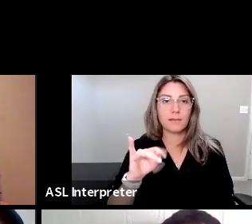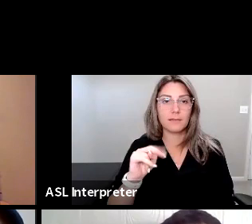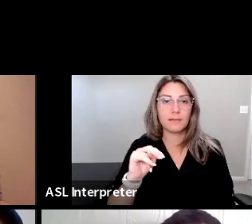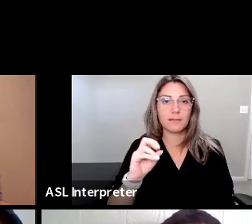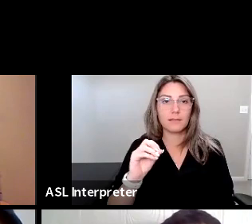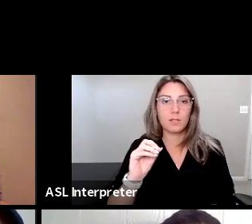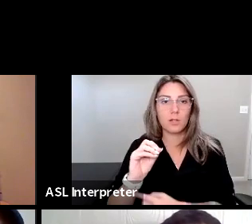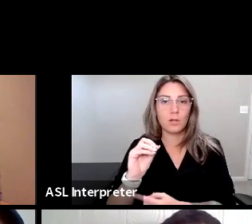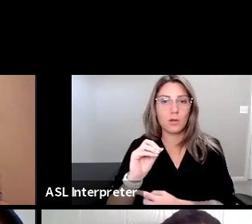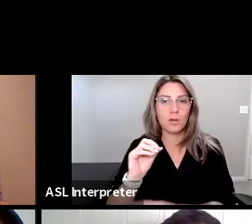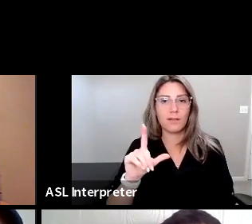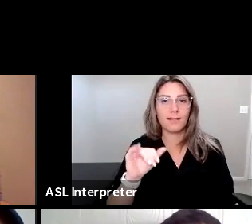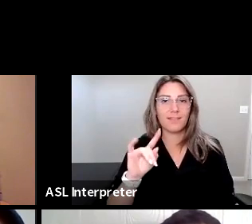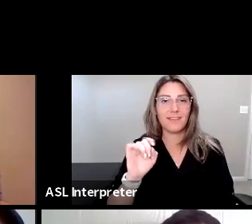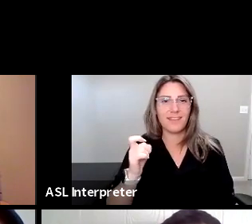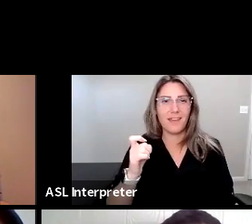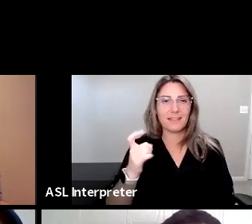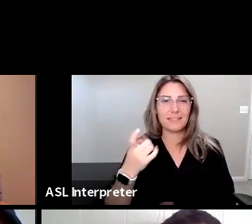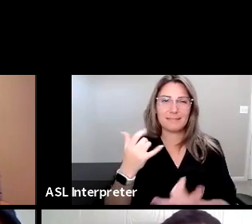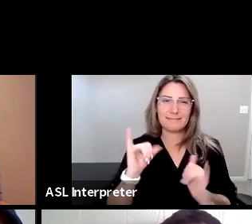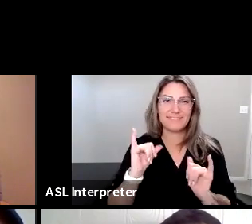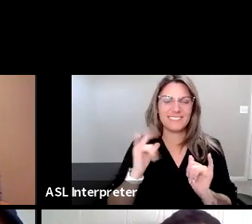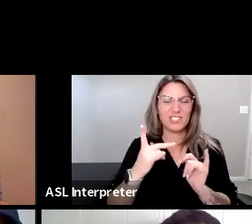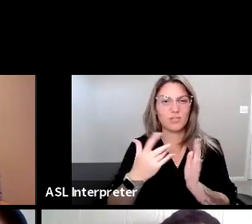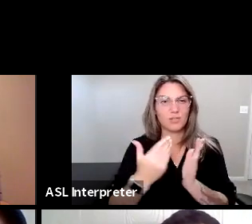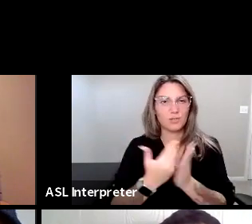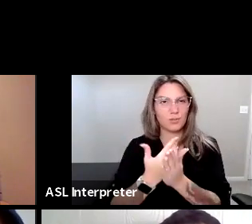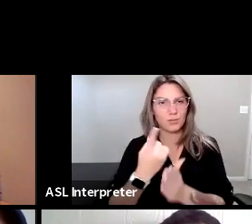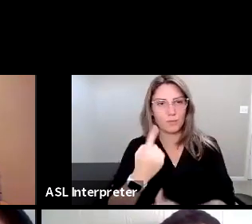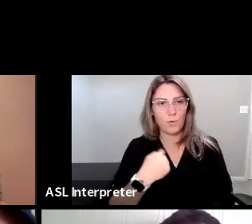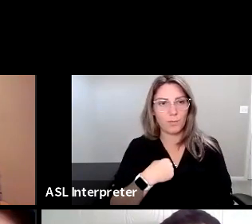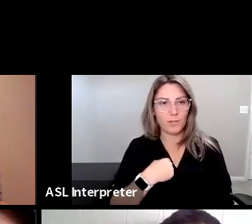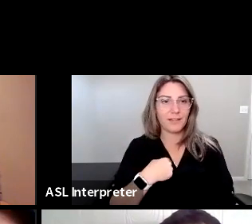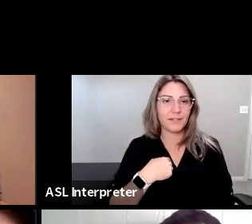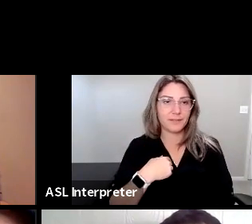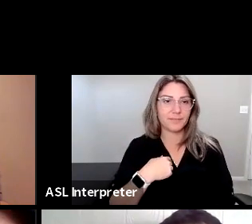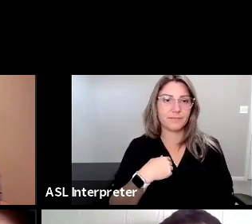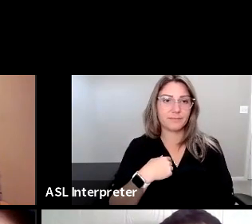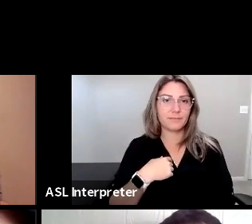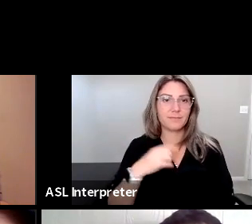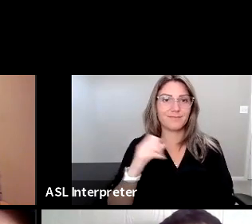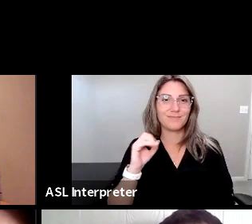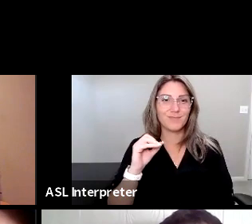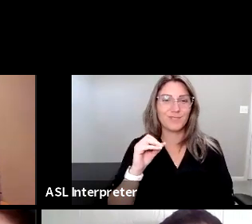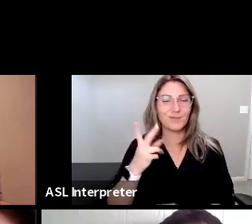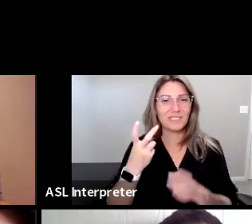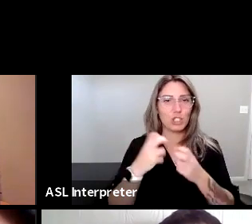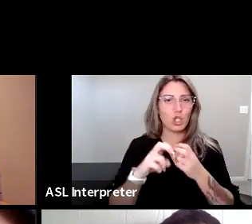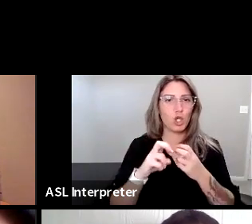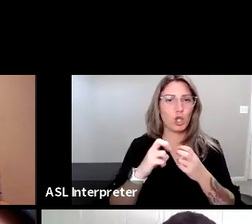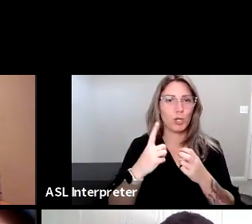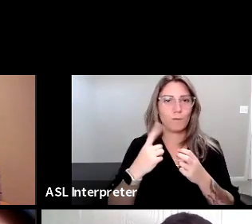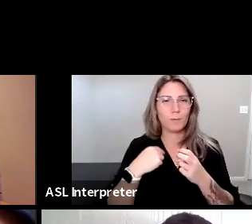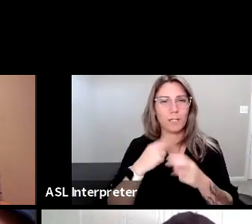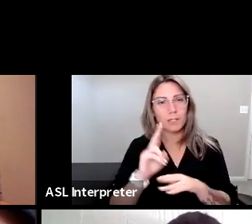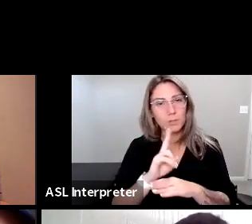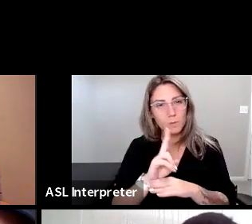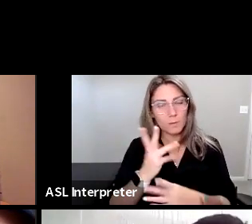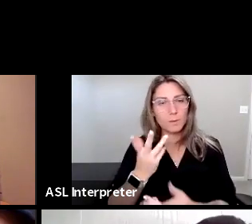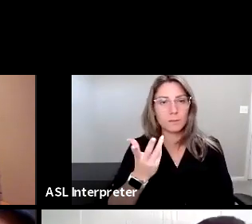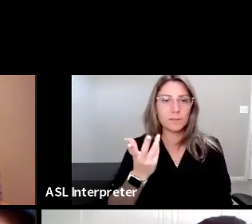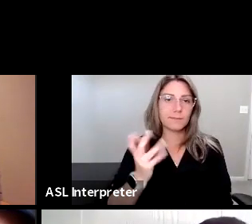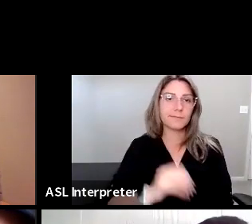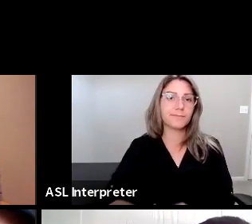Yeah, Latinx is something that's still a little new for me. And so it's kind of hard for me to use.